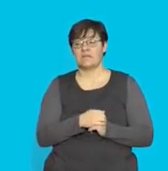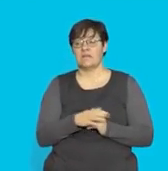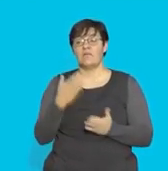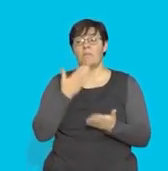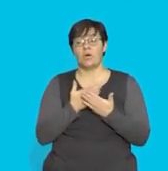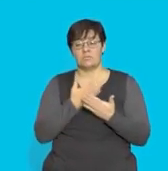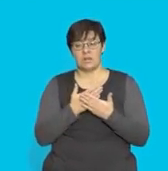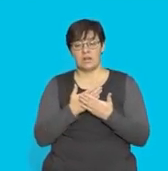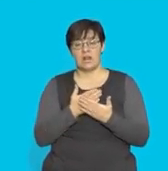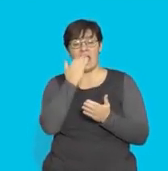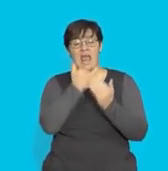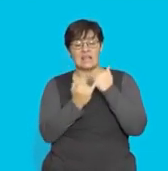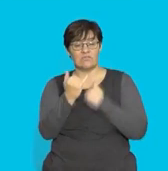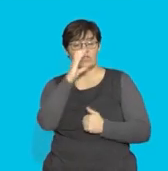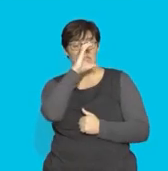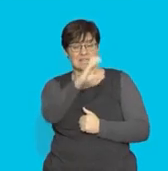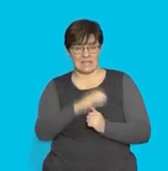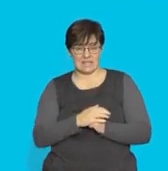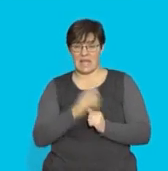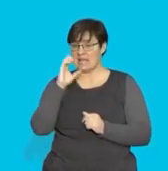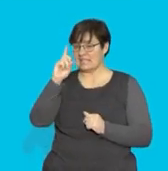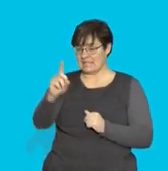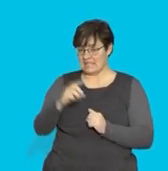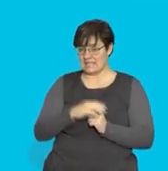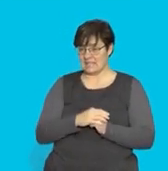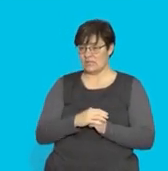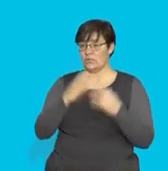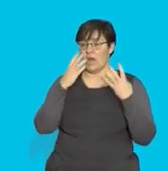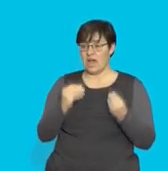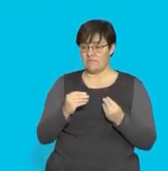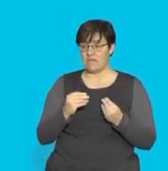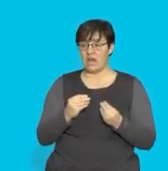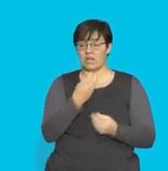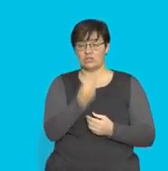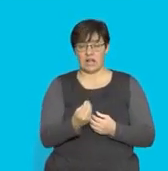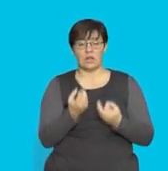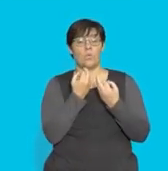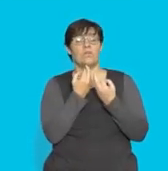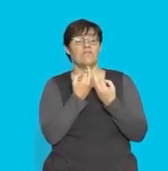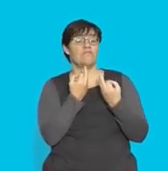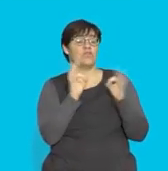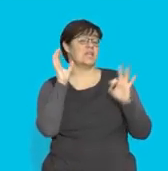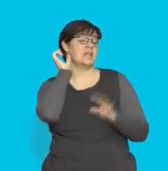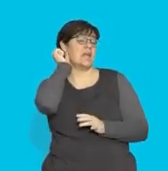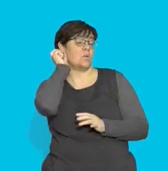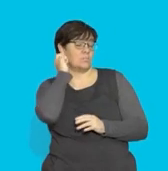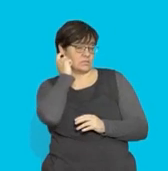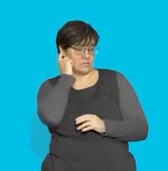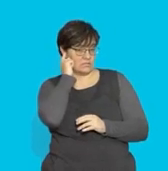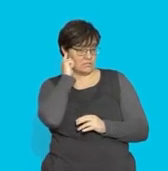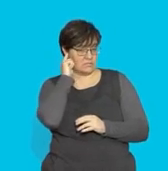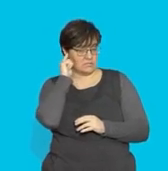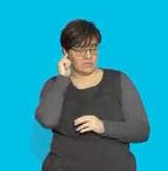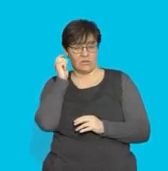is it possible for individuals C and D to have a child with free